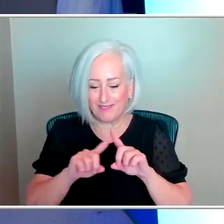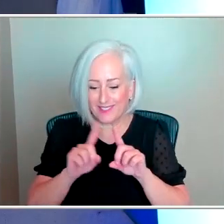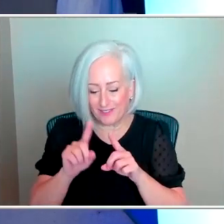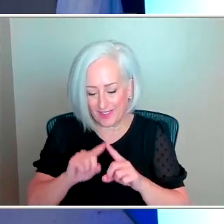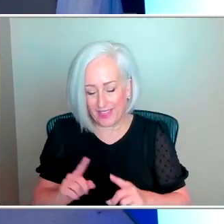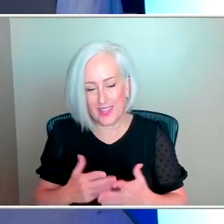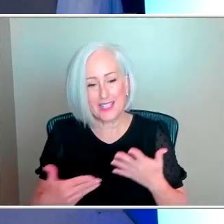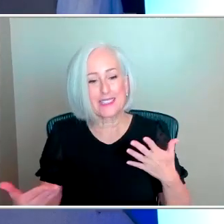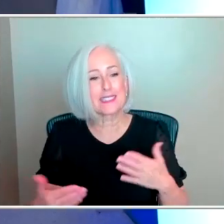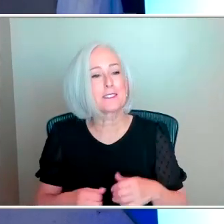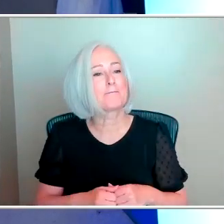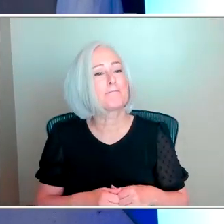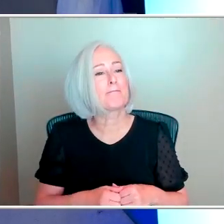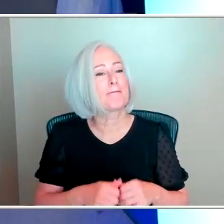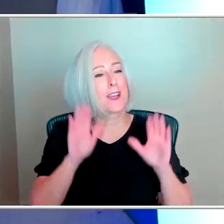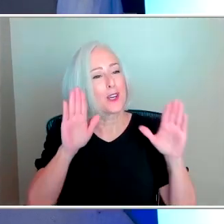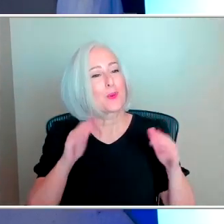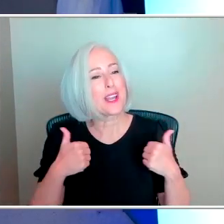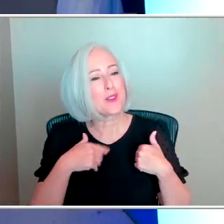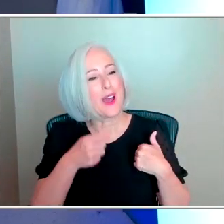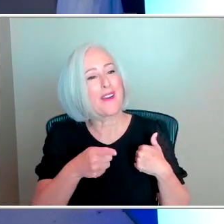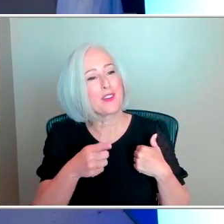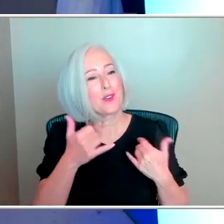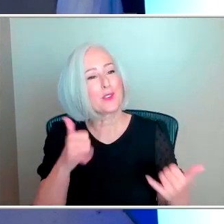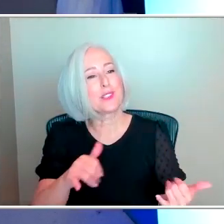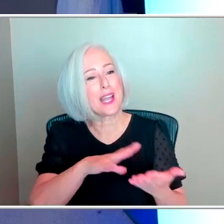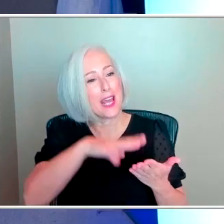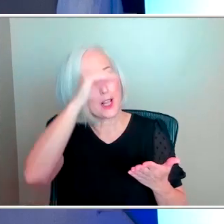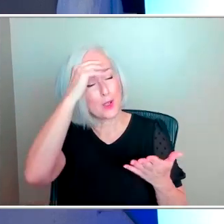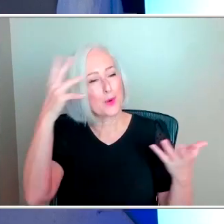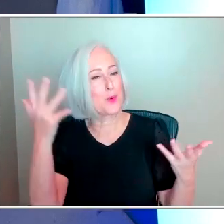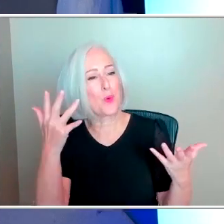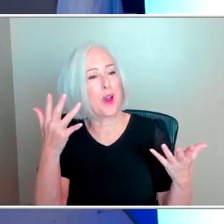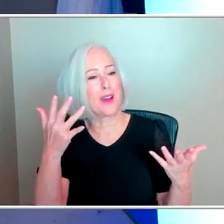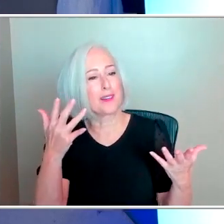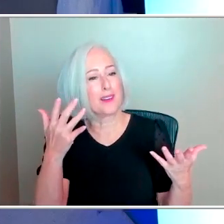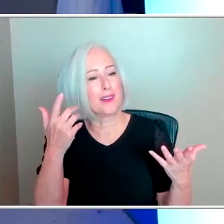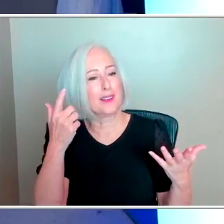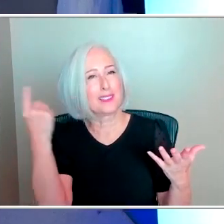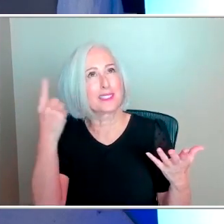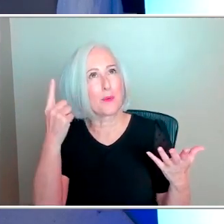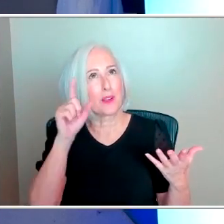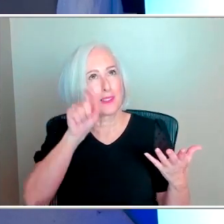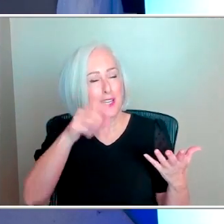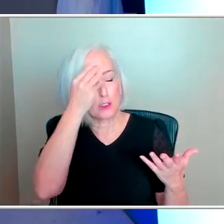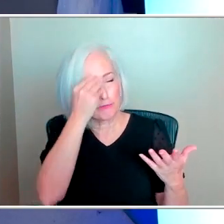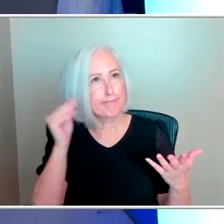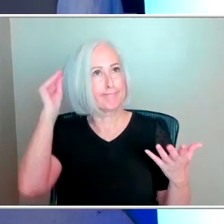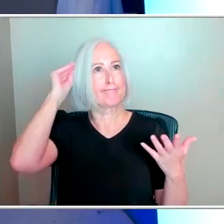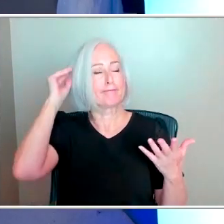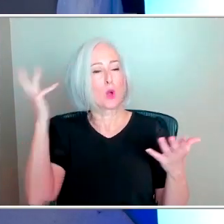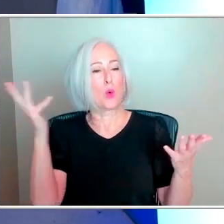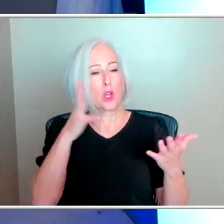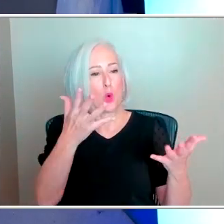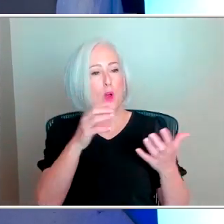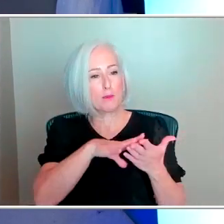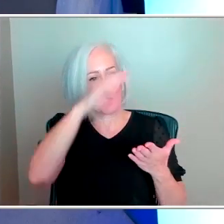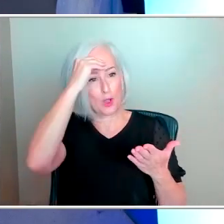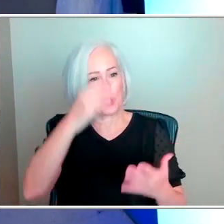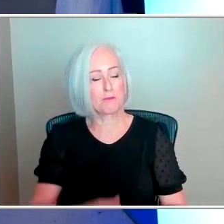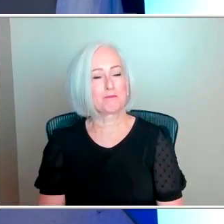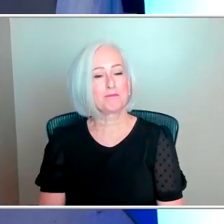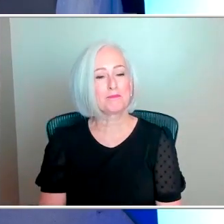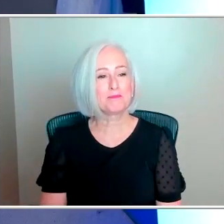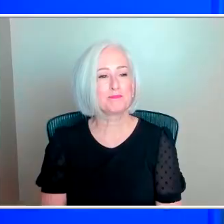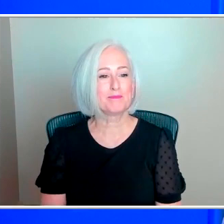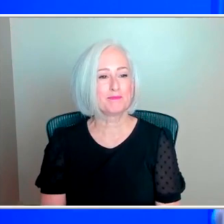Barkman, always great to have you. What's today's takeaway? If somebody was going to take home and really let this soak in, what do you want them to walk away with today?